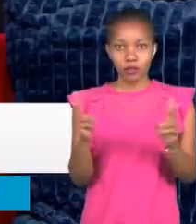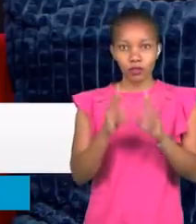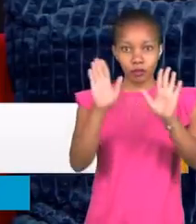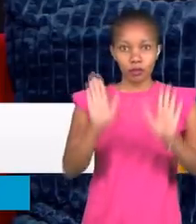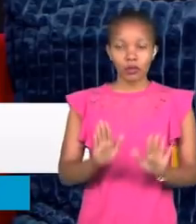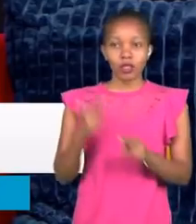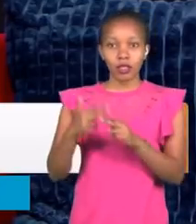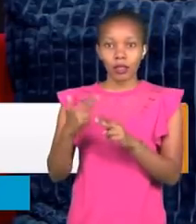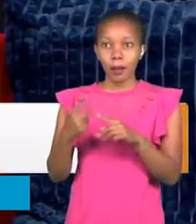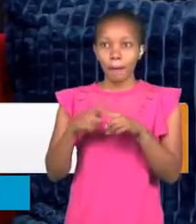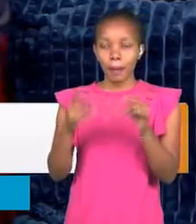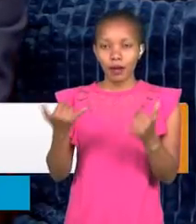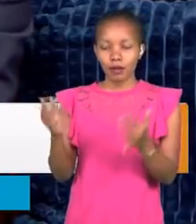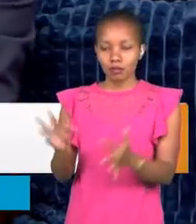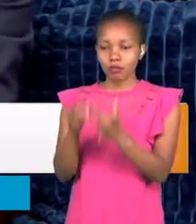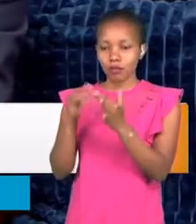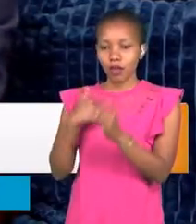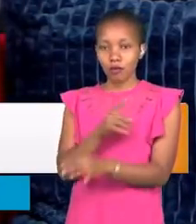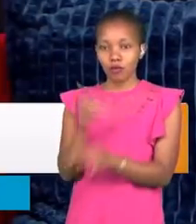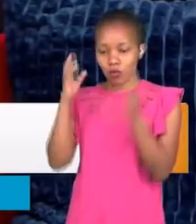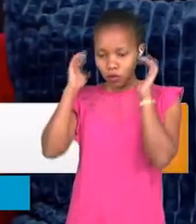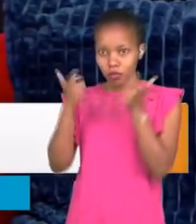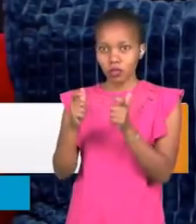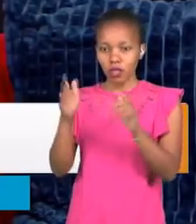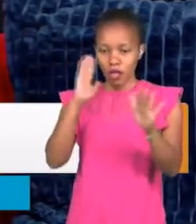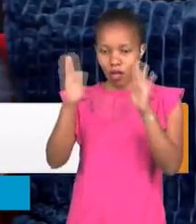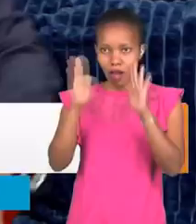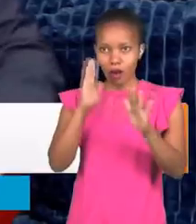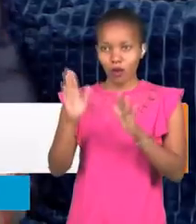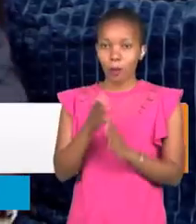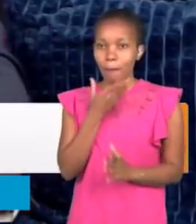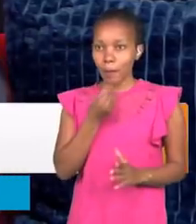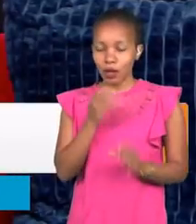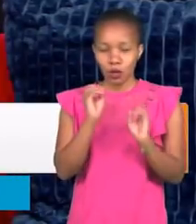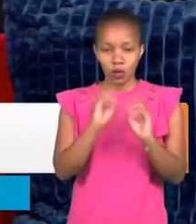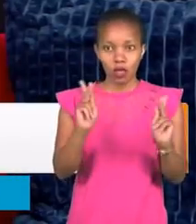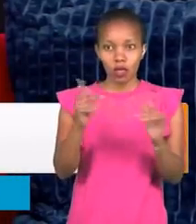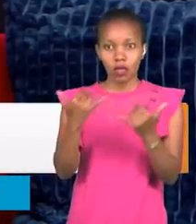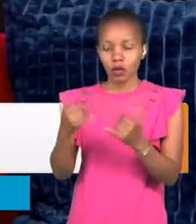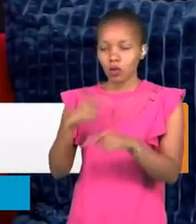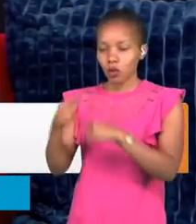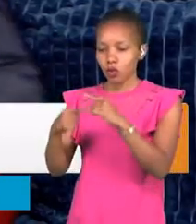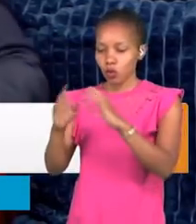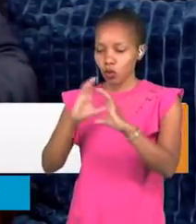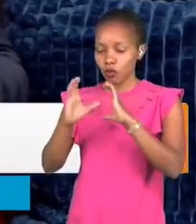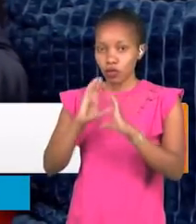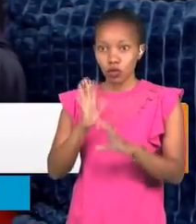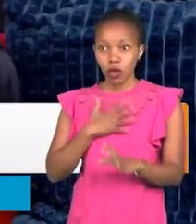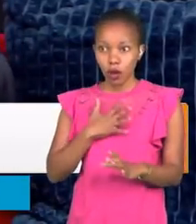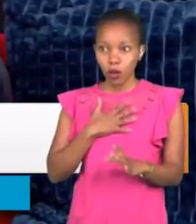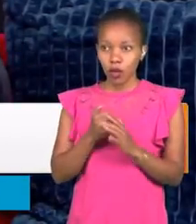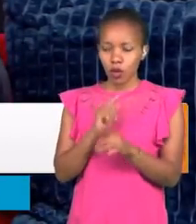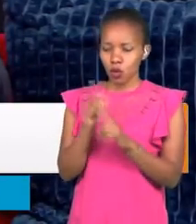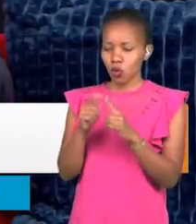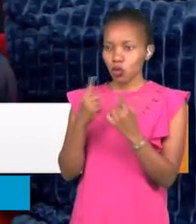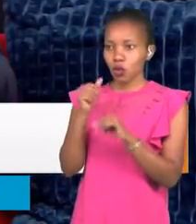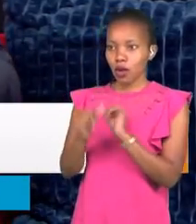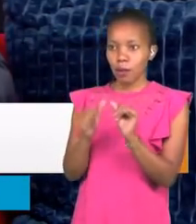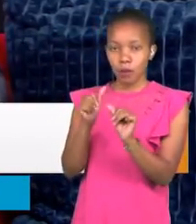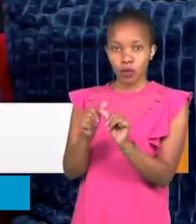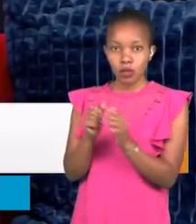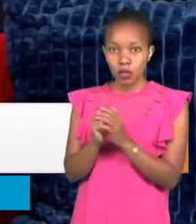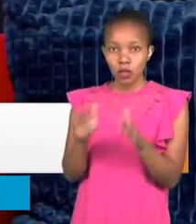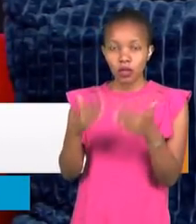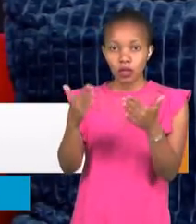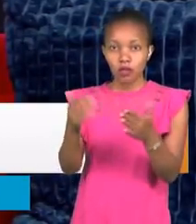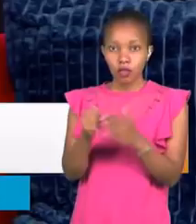name. But of course, privileged to have you here in studio. Of course, say hi to Mzee. All right, now, we continue this conversation. When you talk about